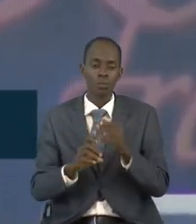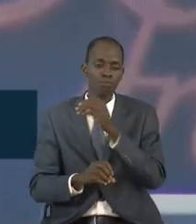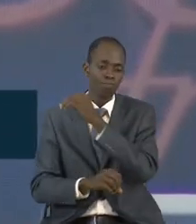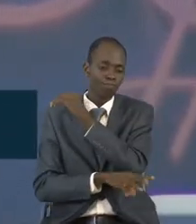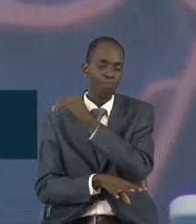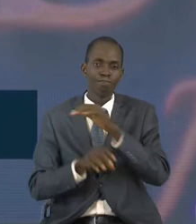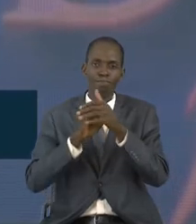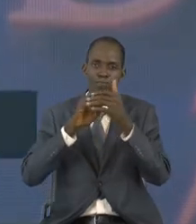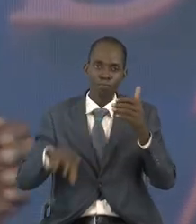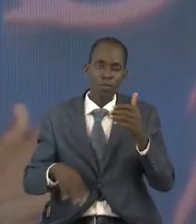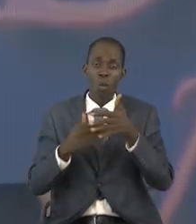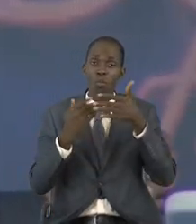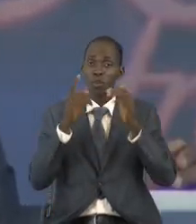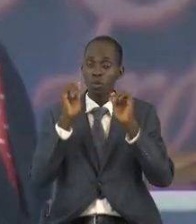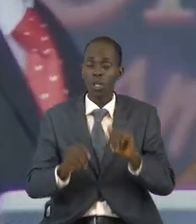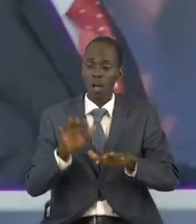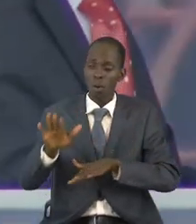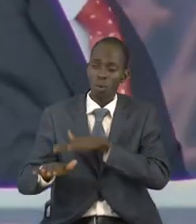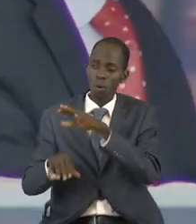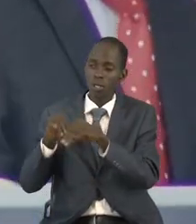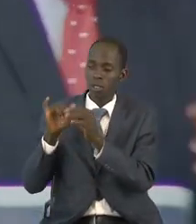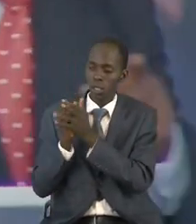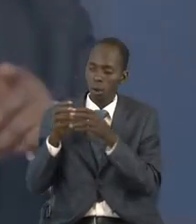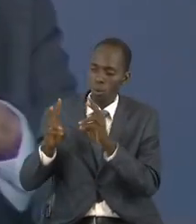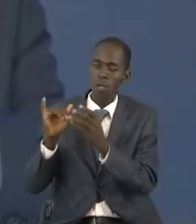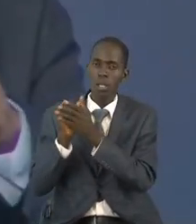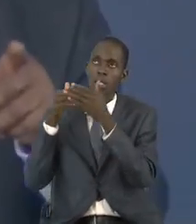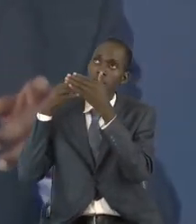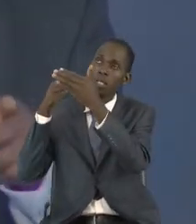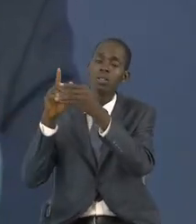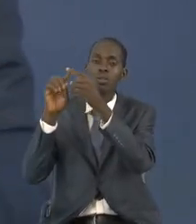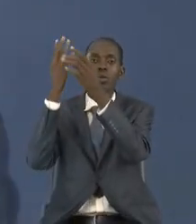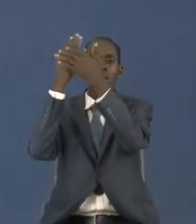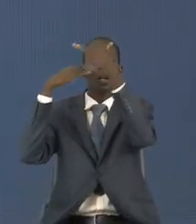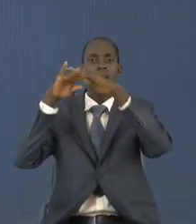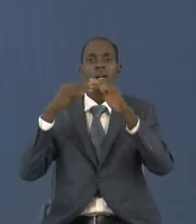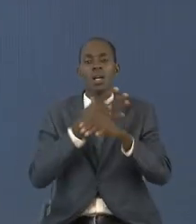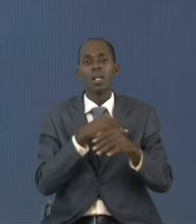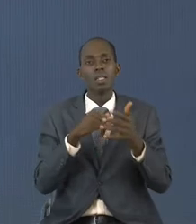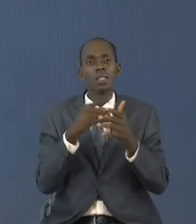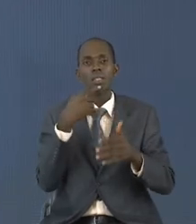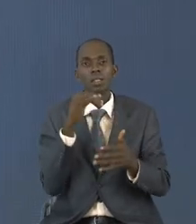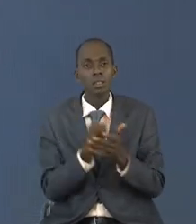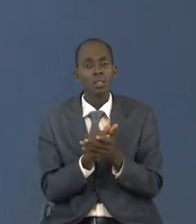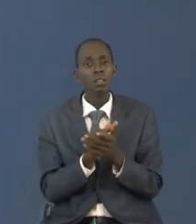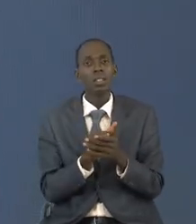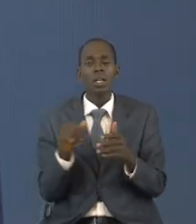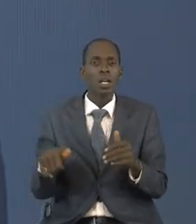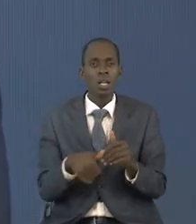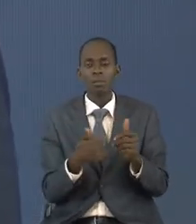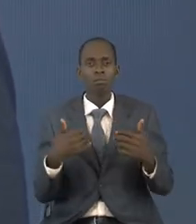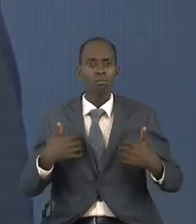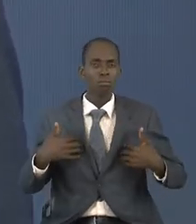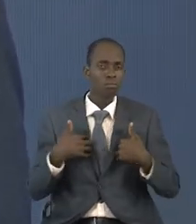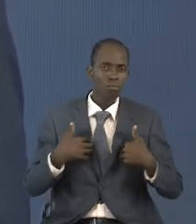in that path that leads to heaven. And it says, no, any ravenous beast shall go